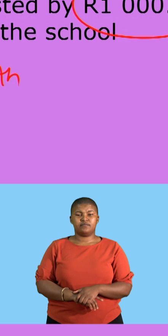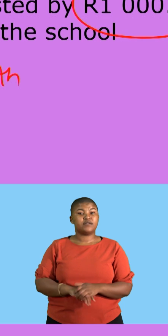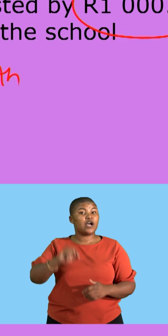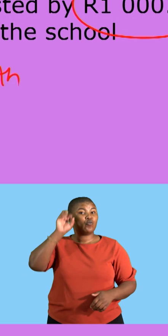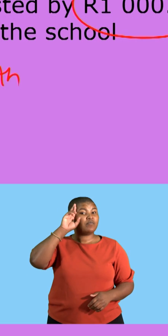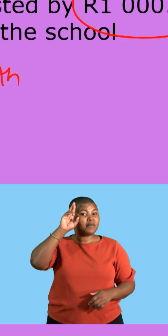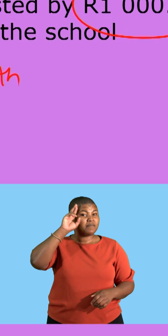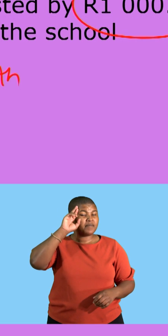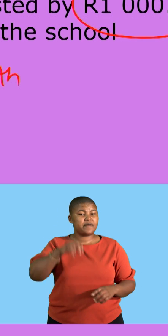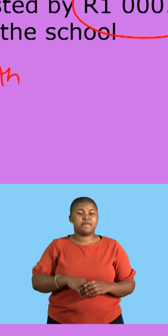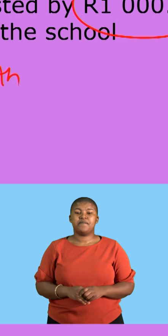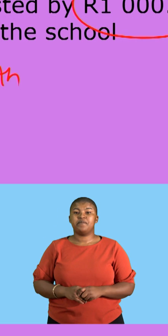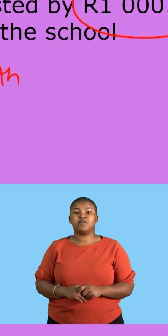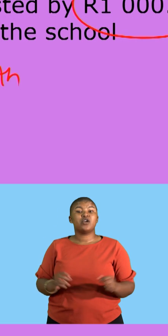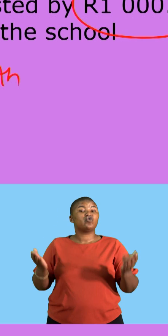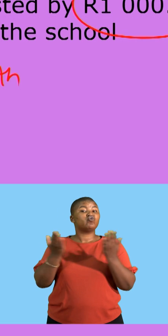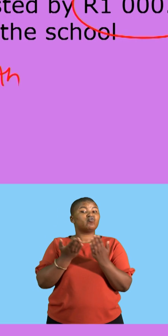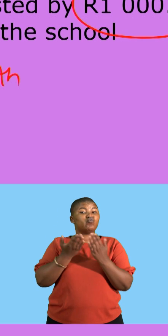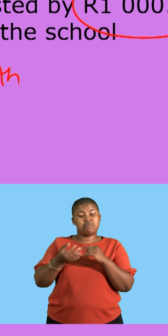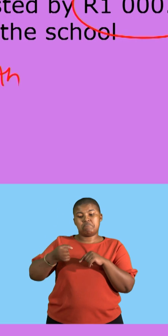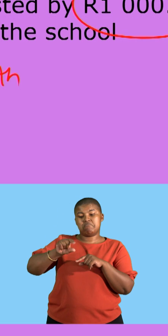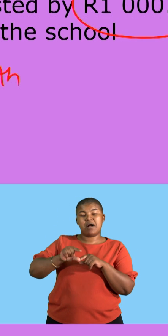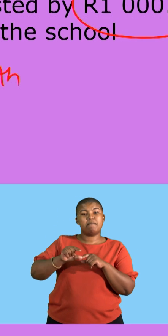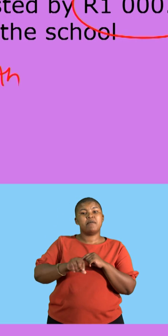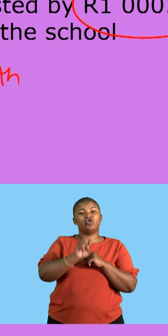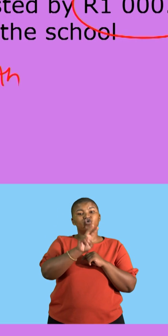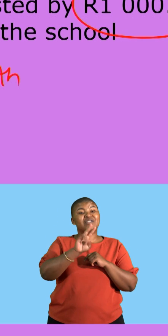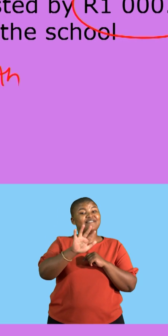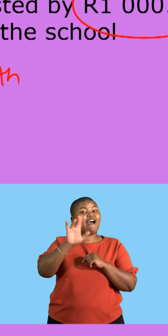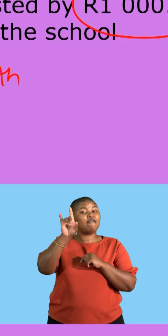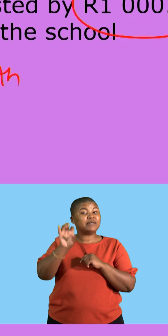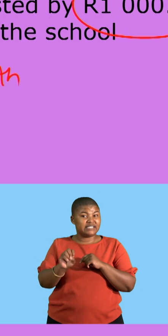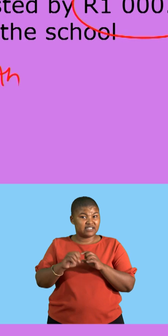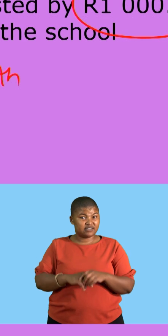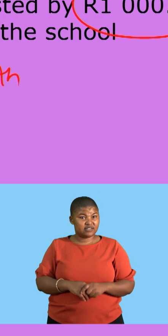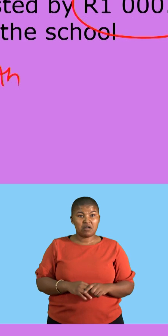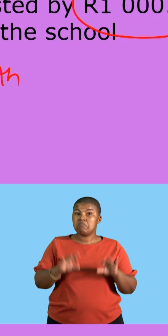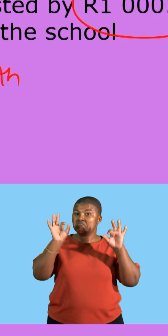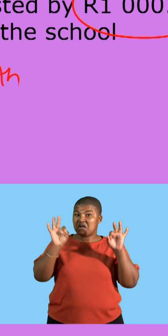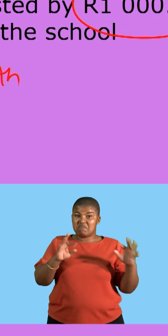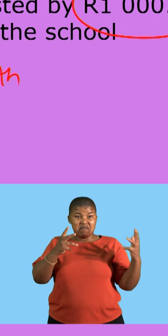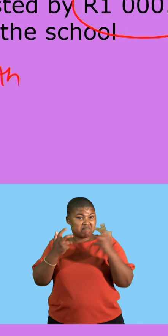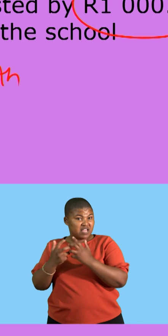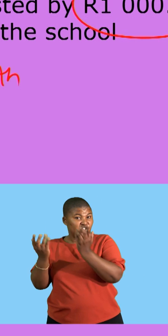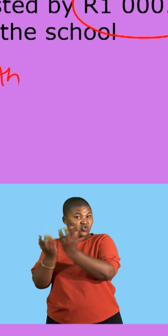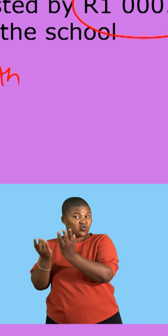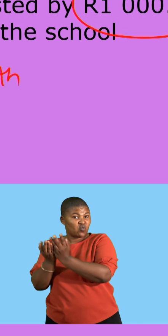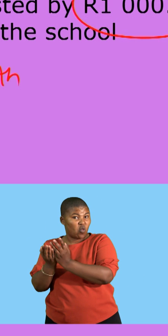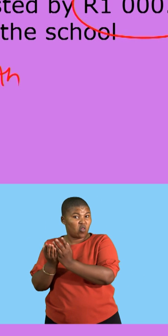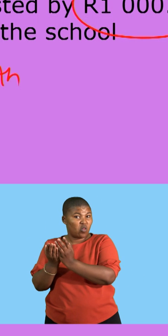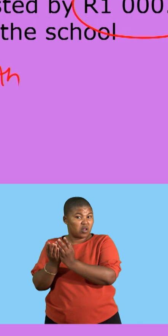4.76%. Now remember, the school's inflation rate was 25%. Is it in line with the